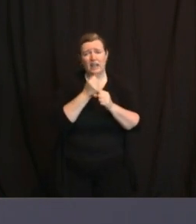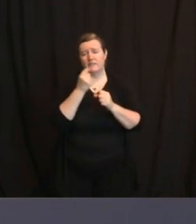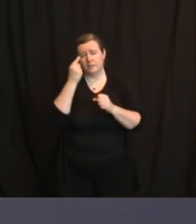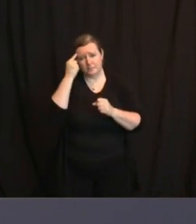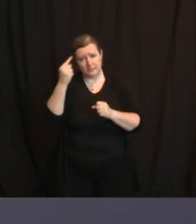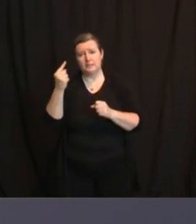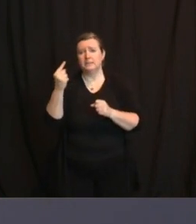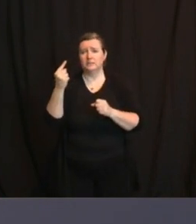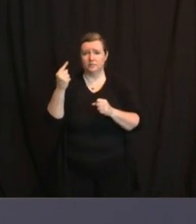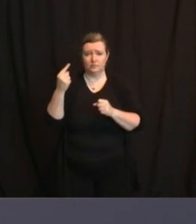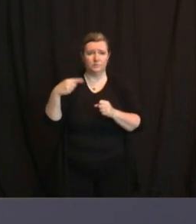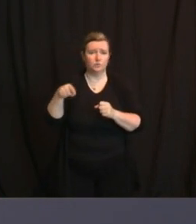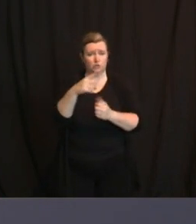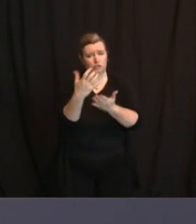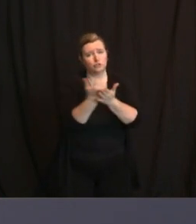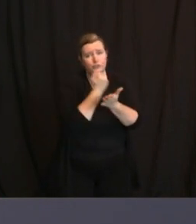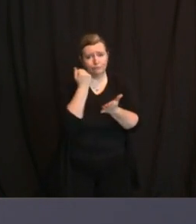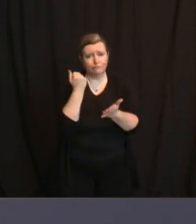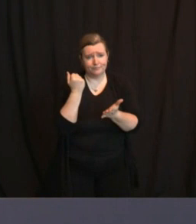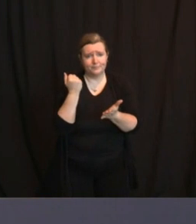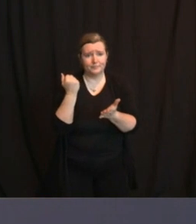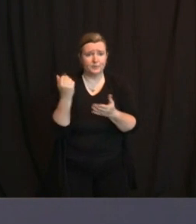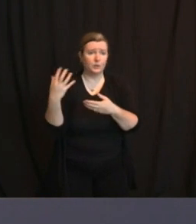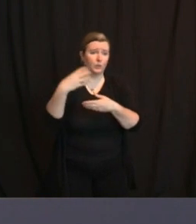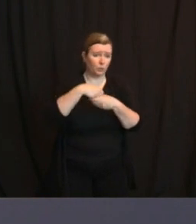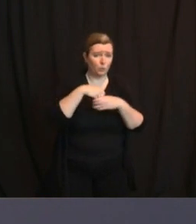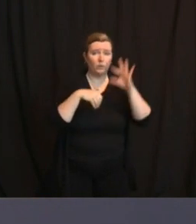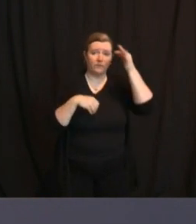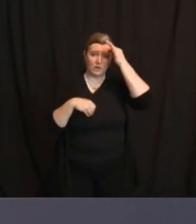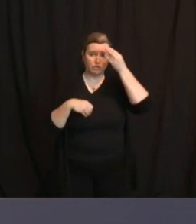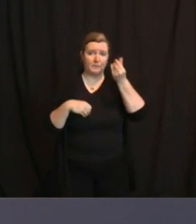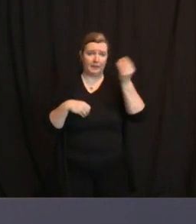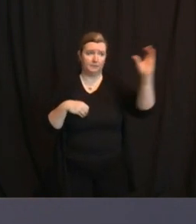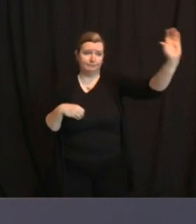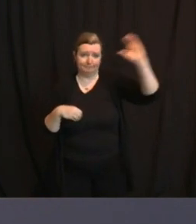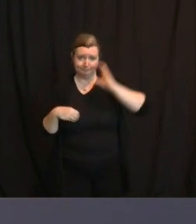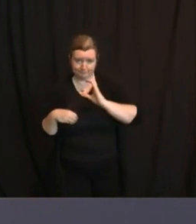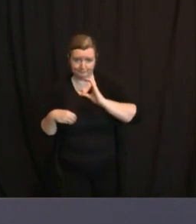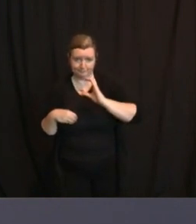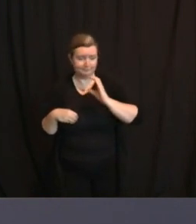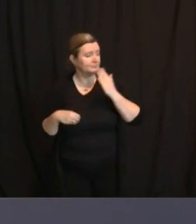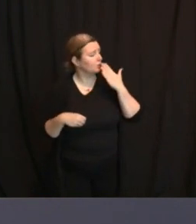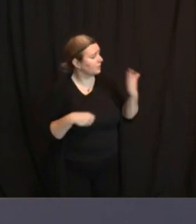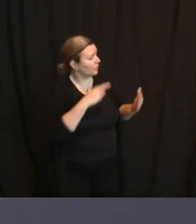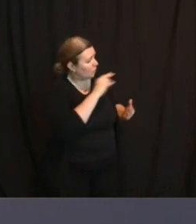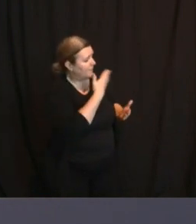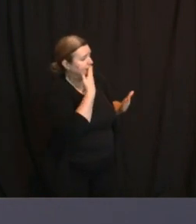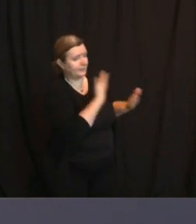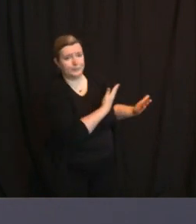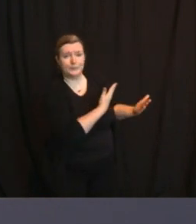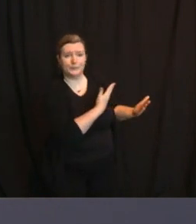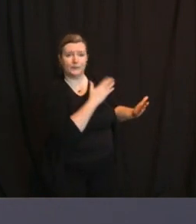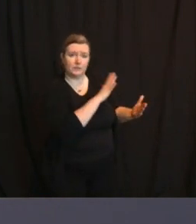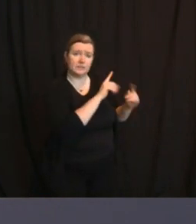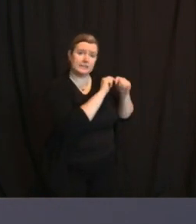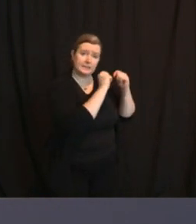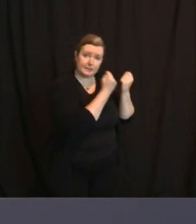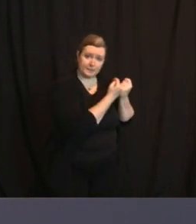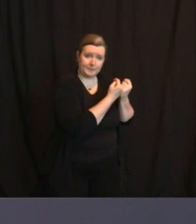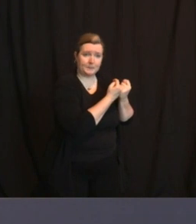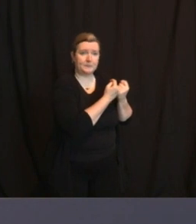you rightfully deserve, including the federal monies. And Rob, again, I can't thank you enough for your leadership and your team's extraordinary